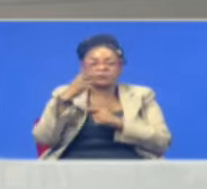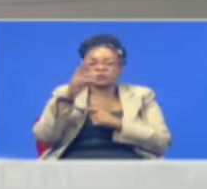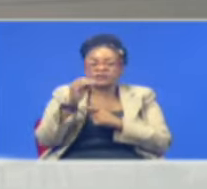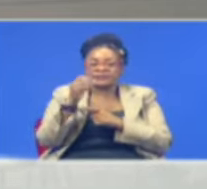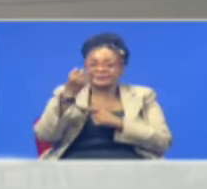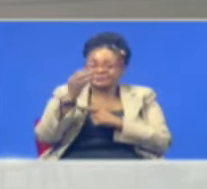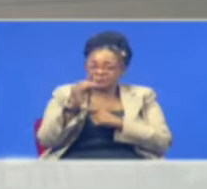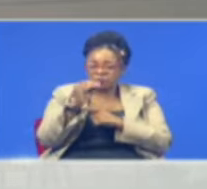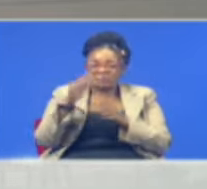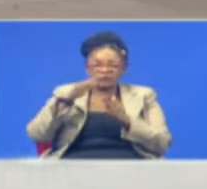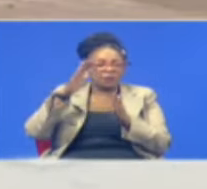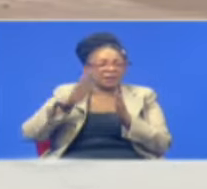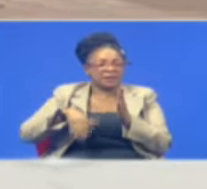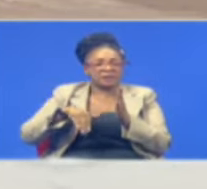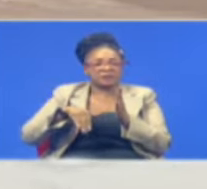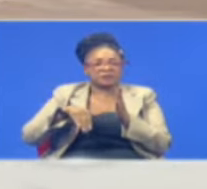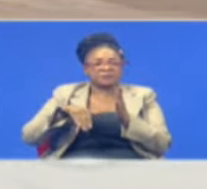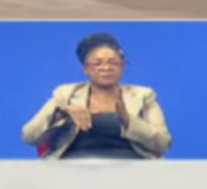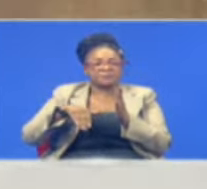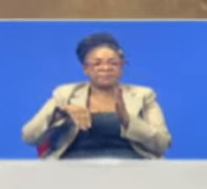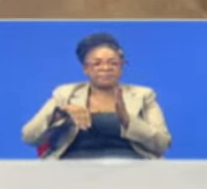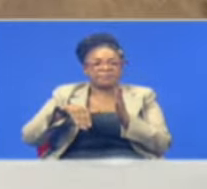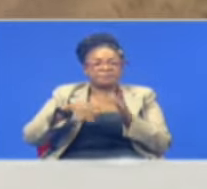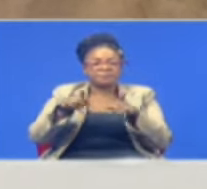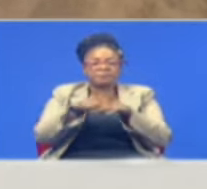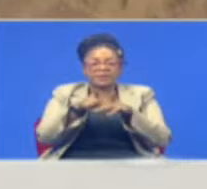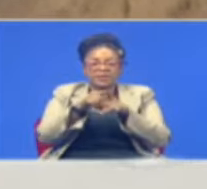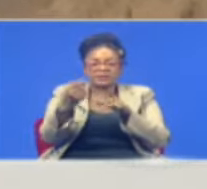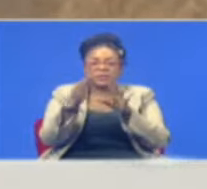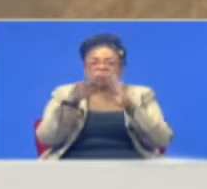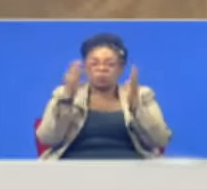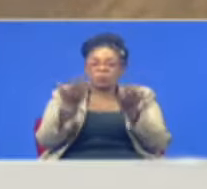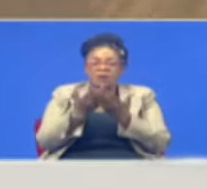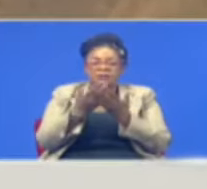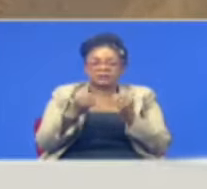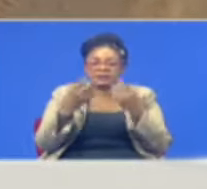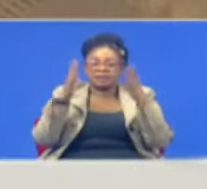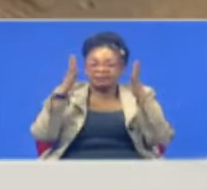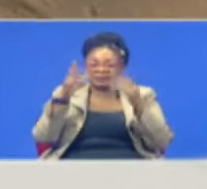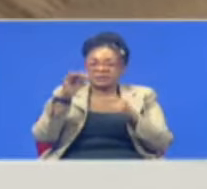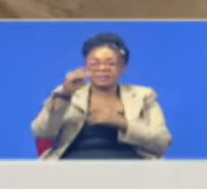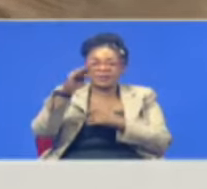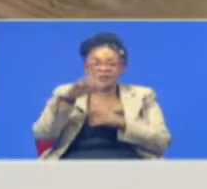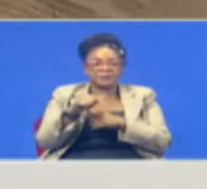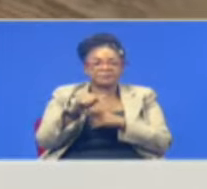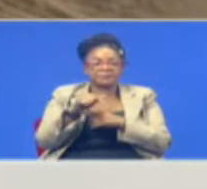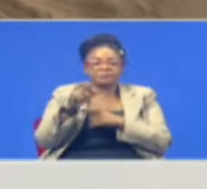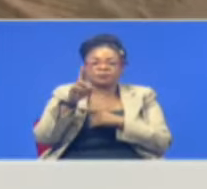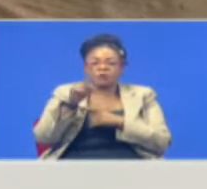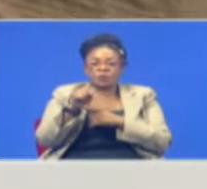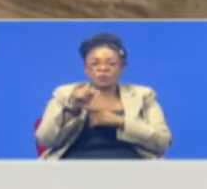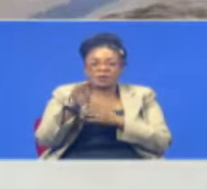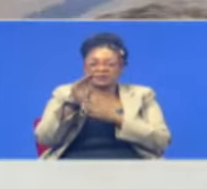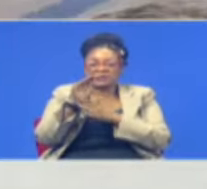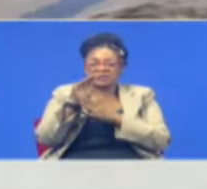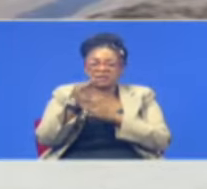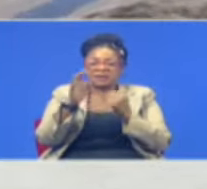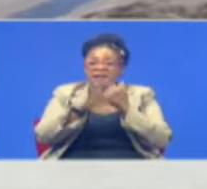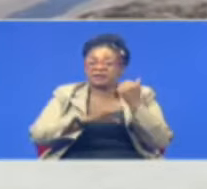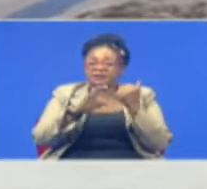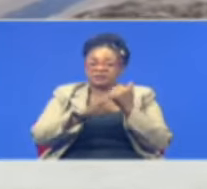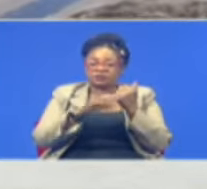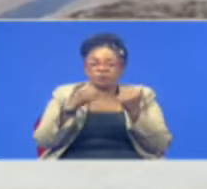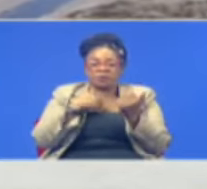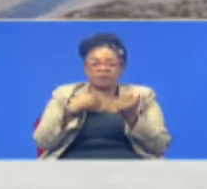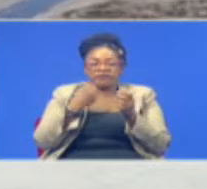for net zero emissions. And as the world marks Earth Day today, the UN is calling on countries to increase their climate action